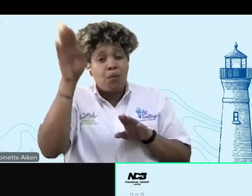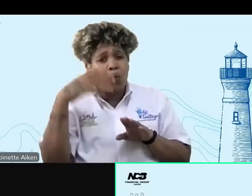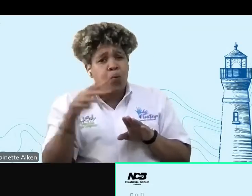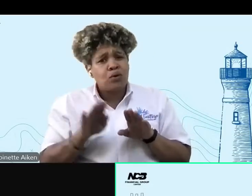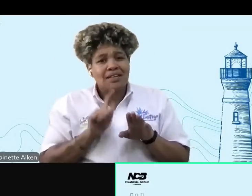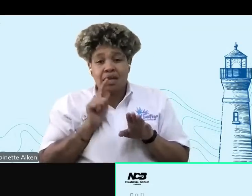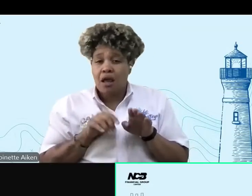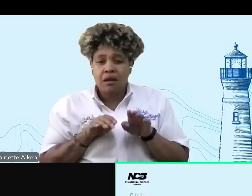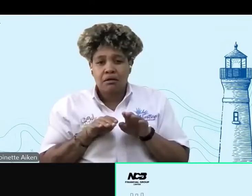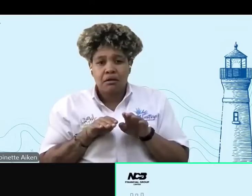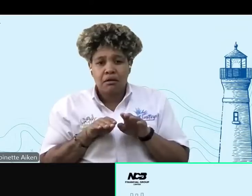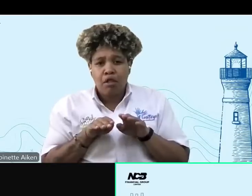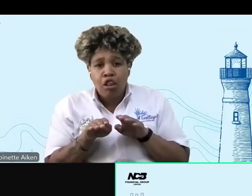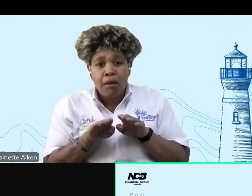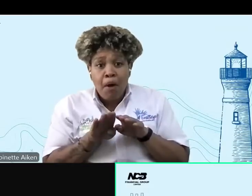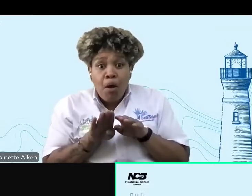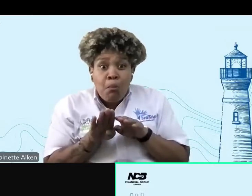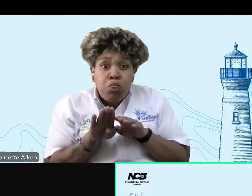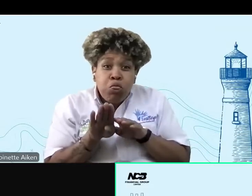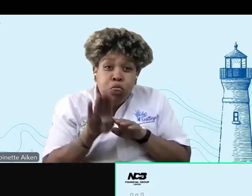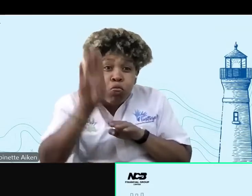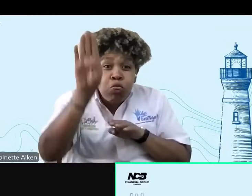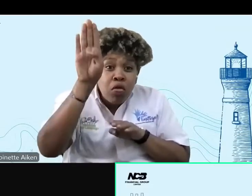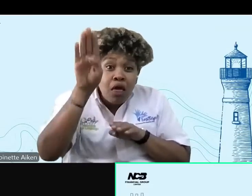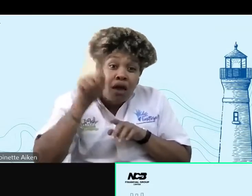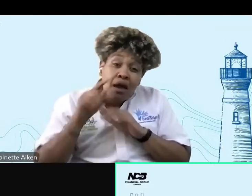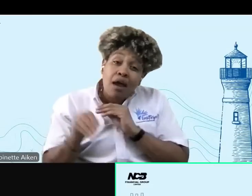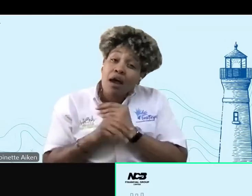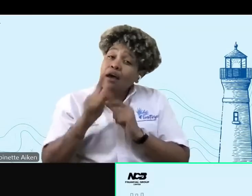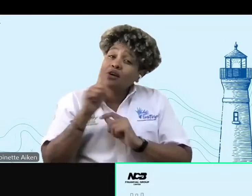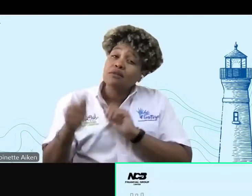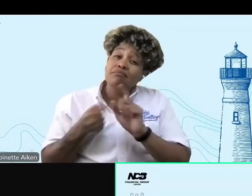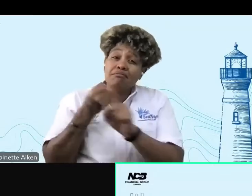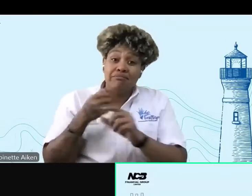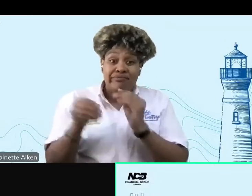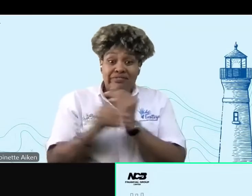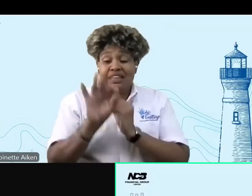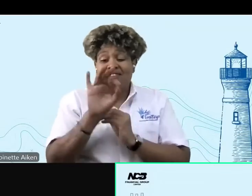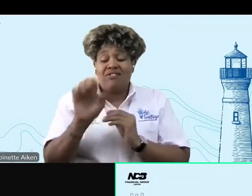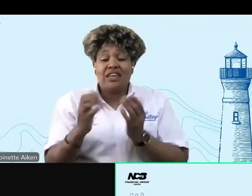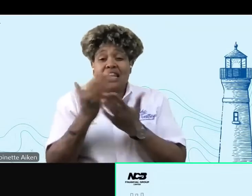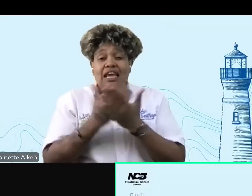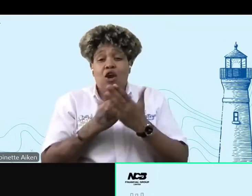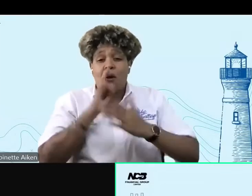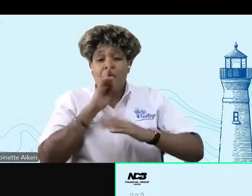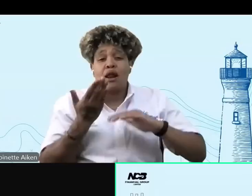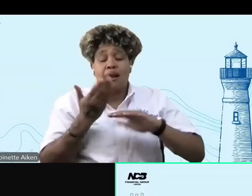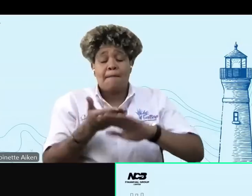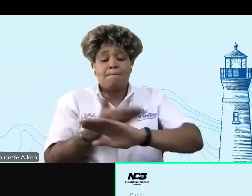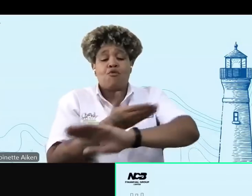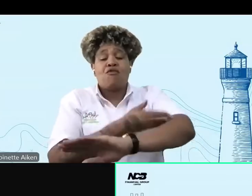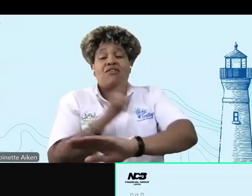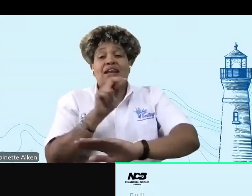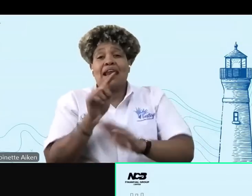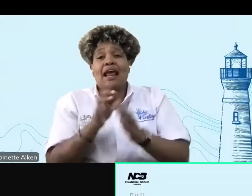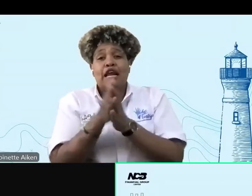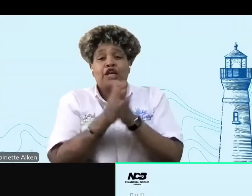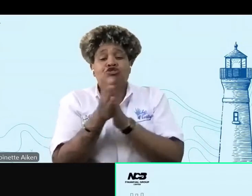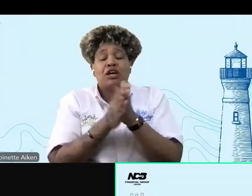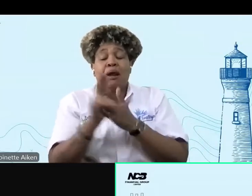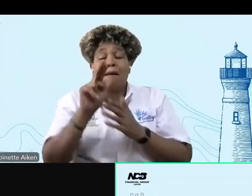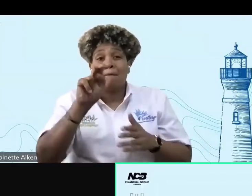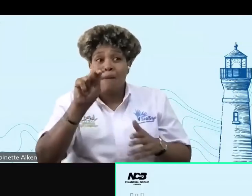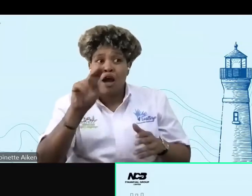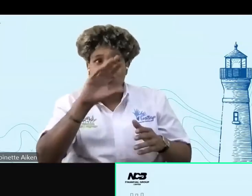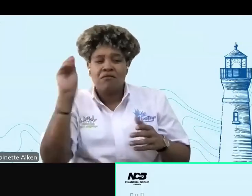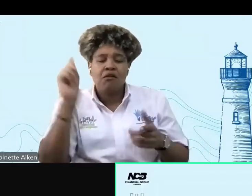earnings trajectory, but there are the knock-on effects. In addition to fee income, it will improve the net interest margins of the firm,